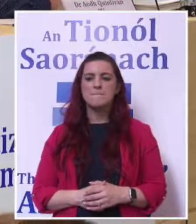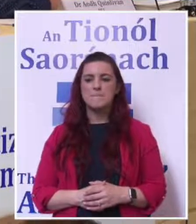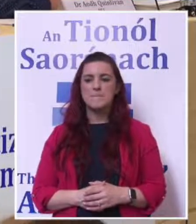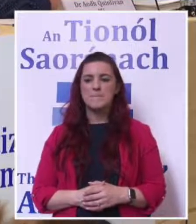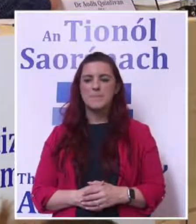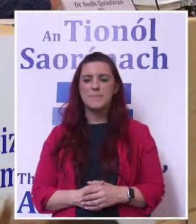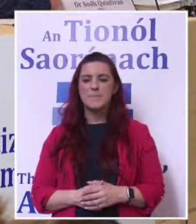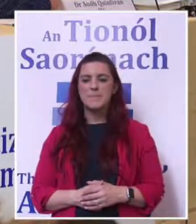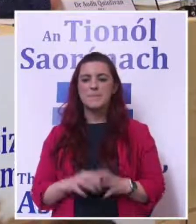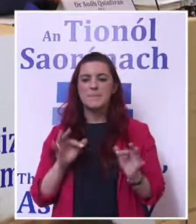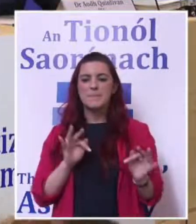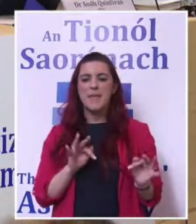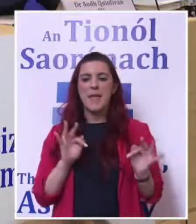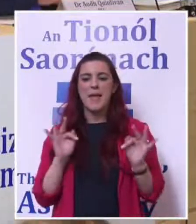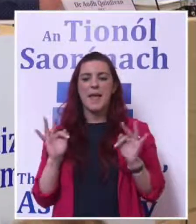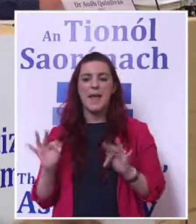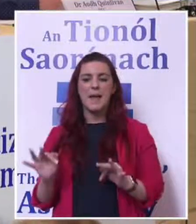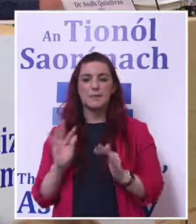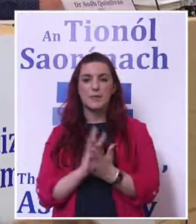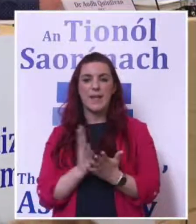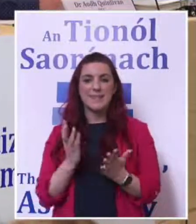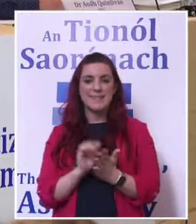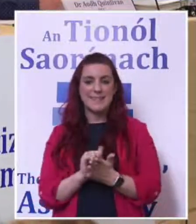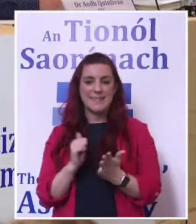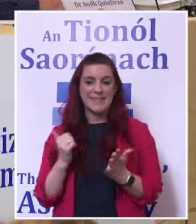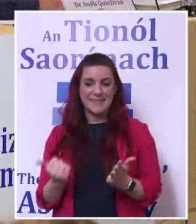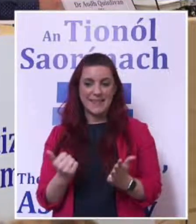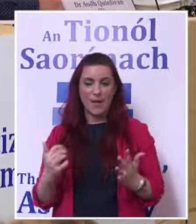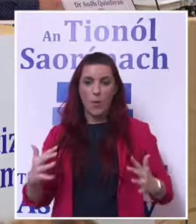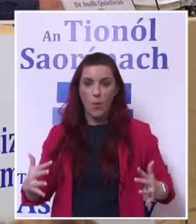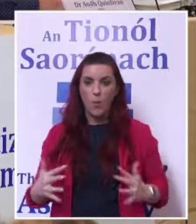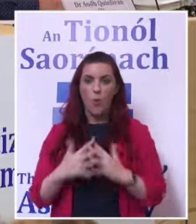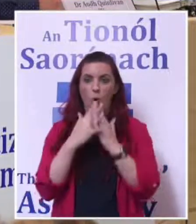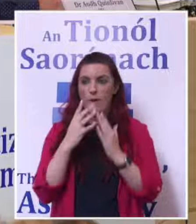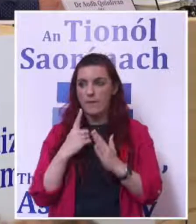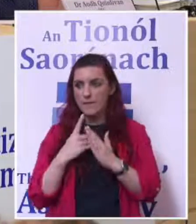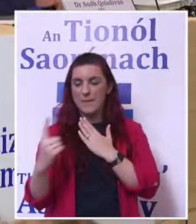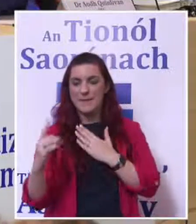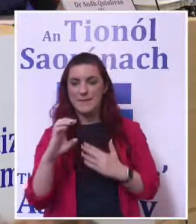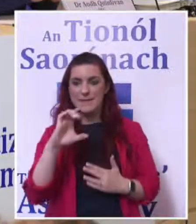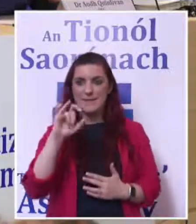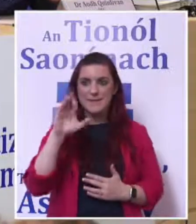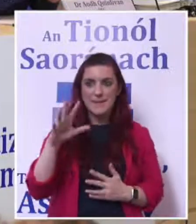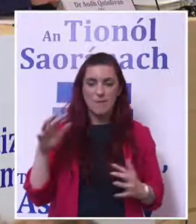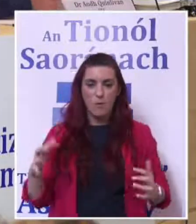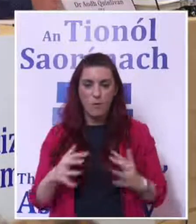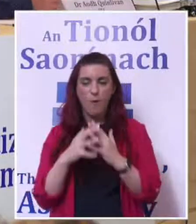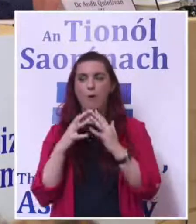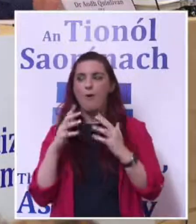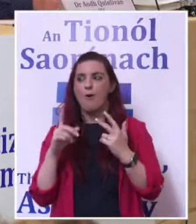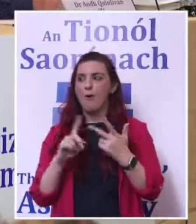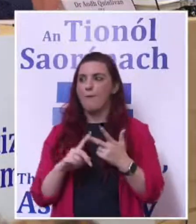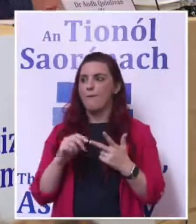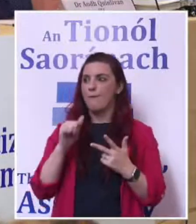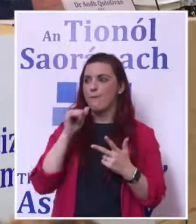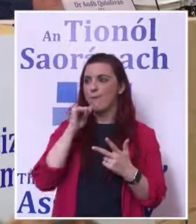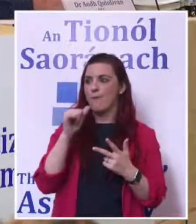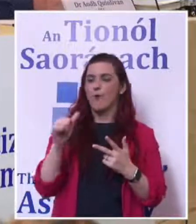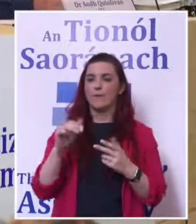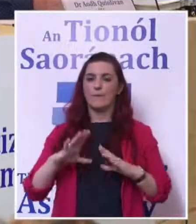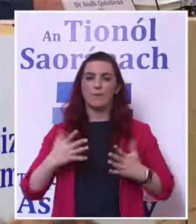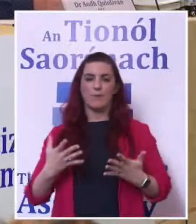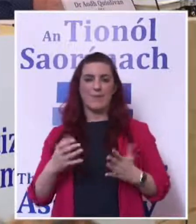after the period of 1916, the War of Independence, Civil War, etc., the first Free State government,